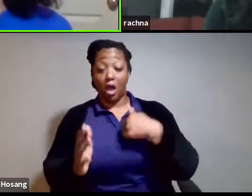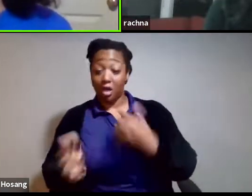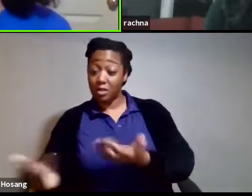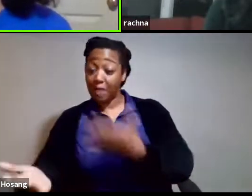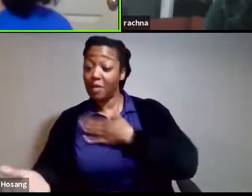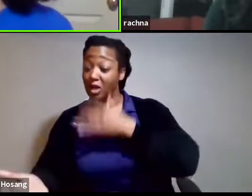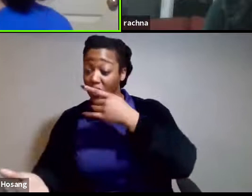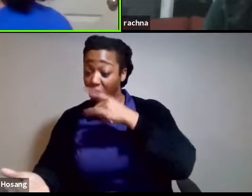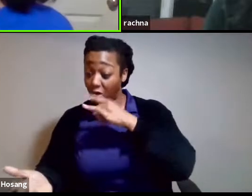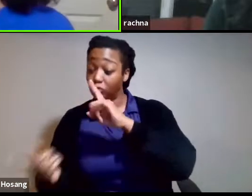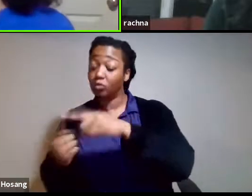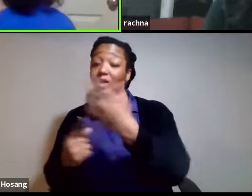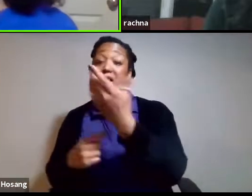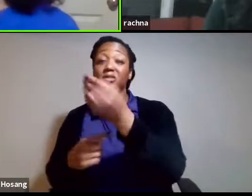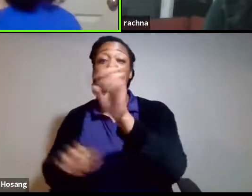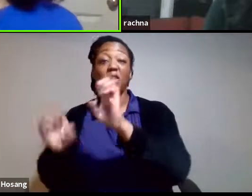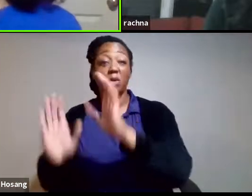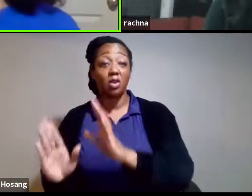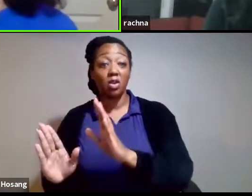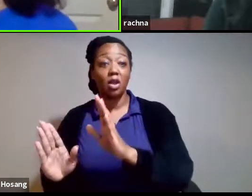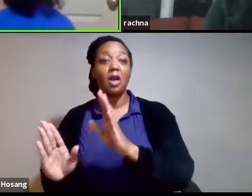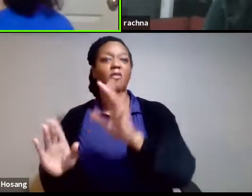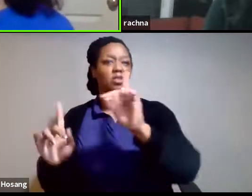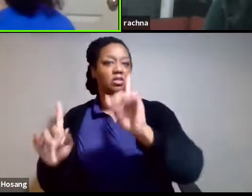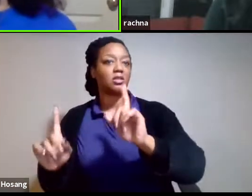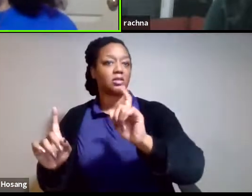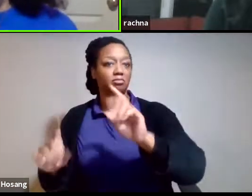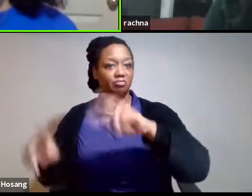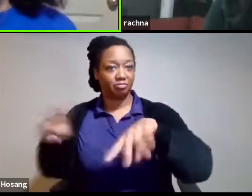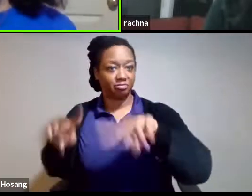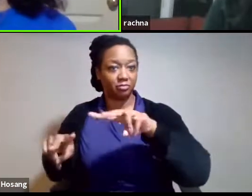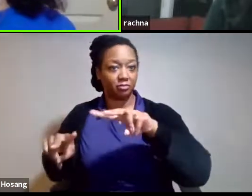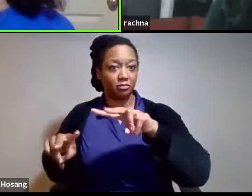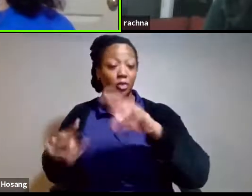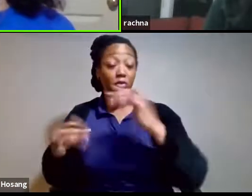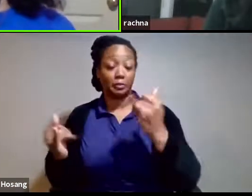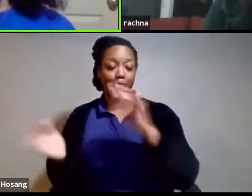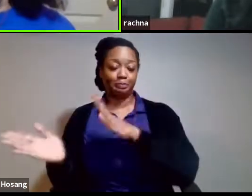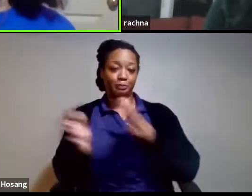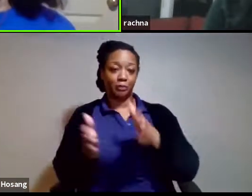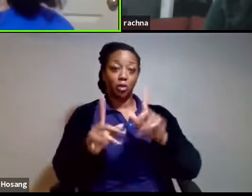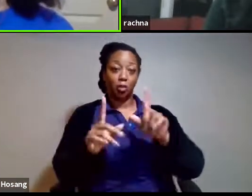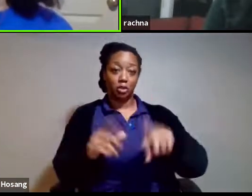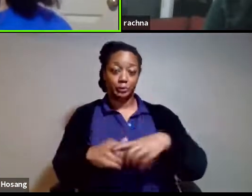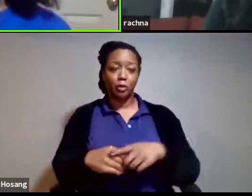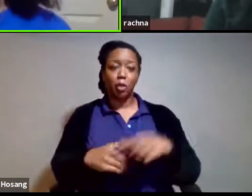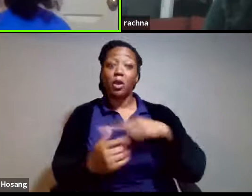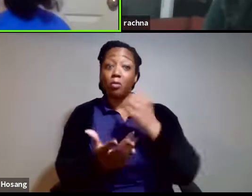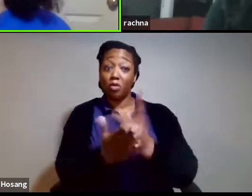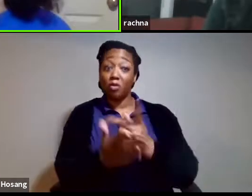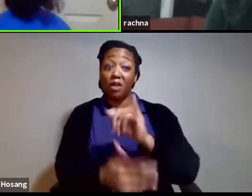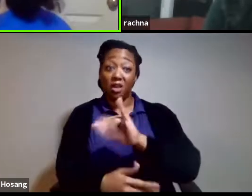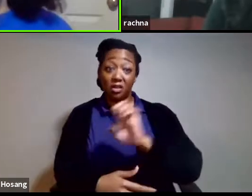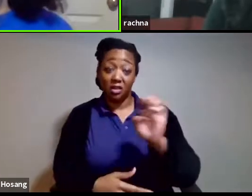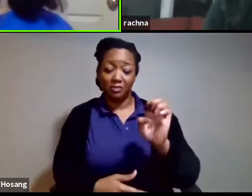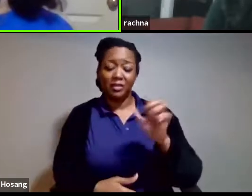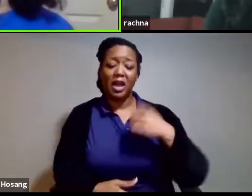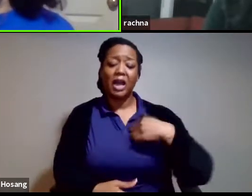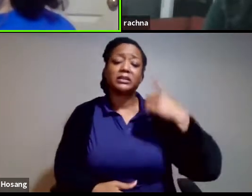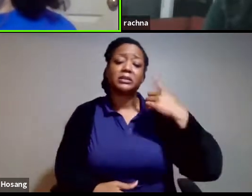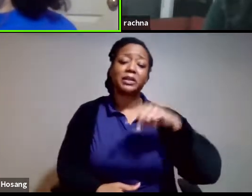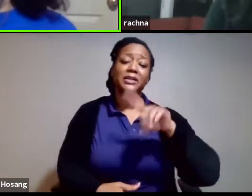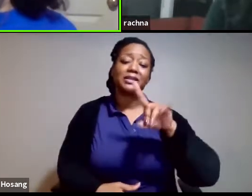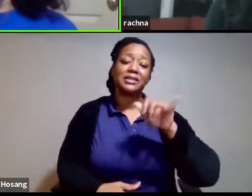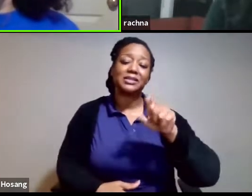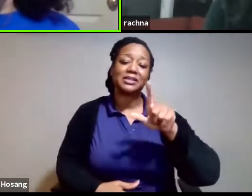evaluation done. So the question is, we've been approved for an IEE. I suspect dyslexia. And I already have confirmed ADHD.